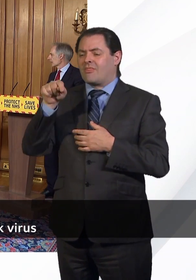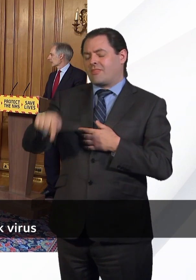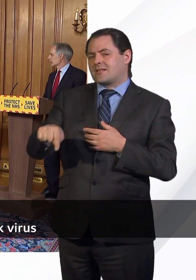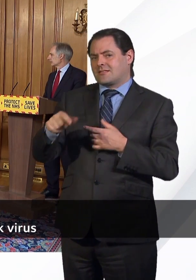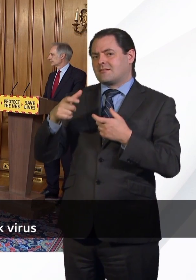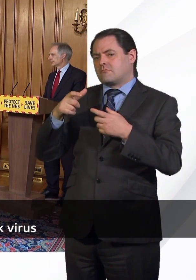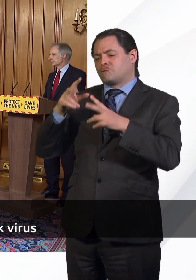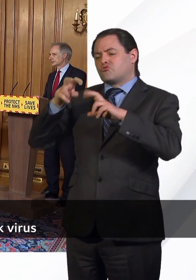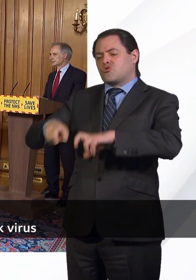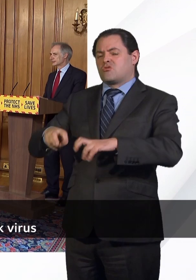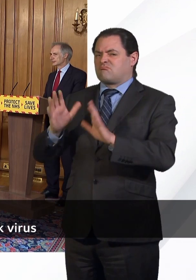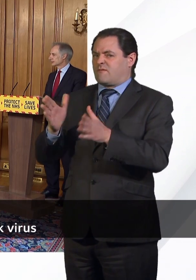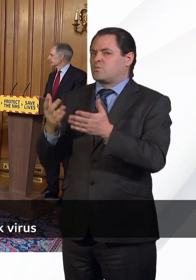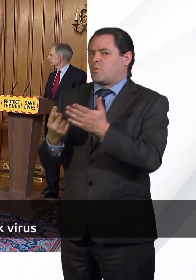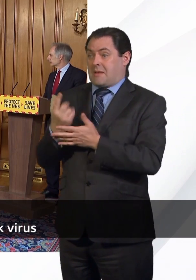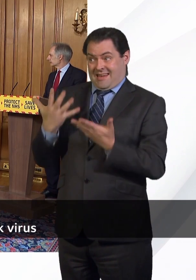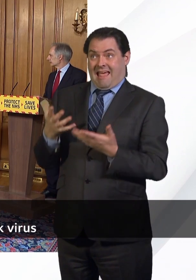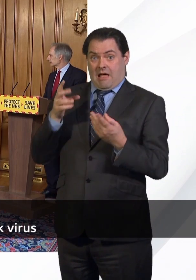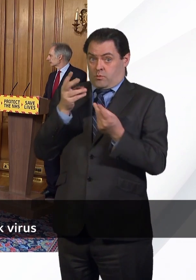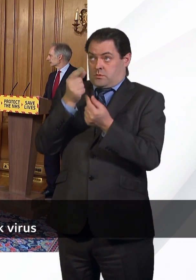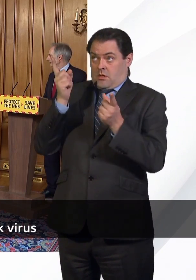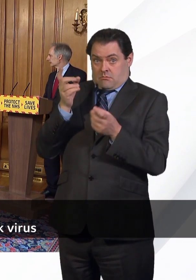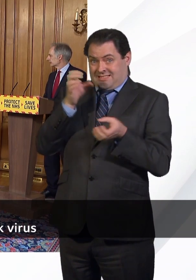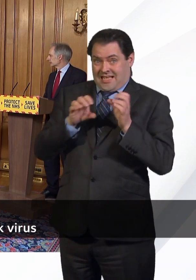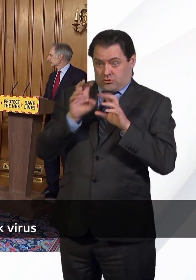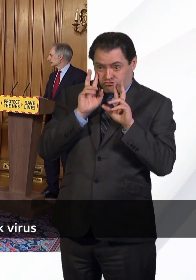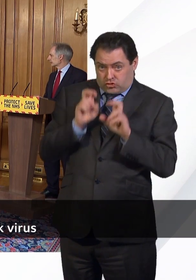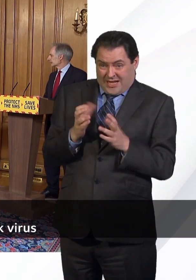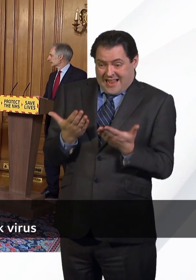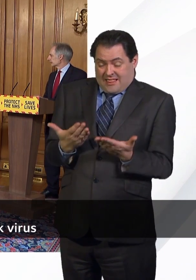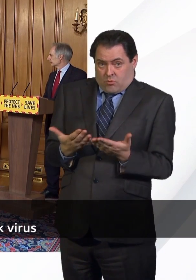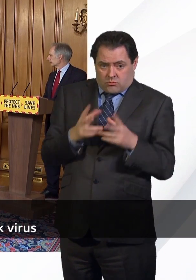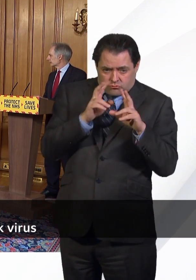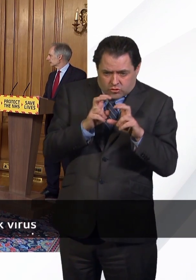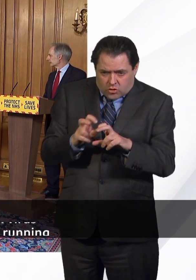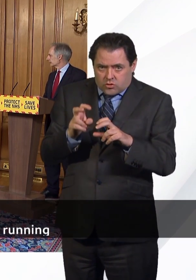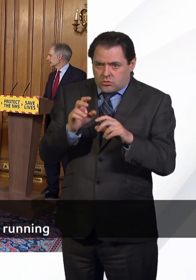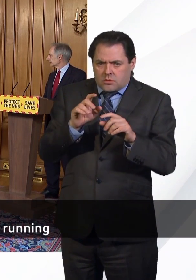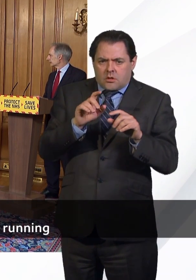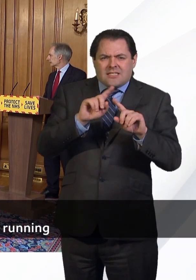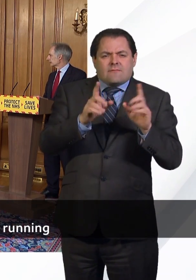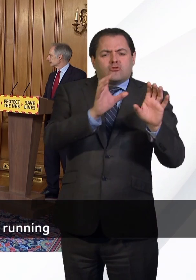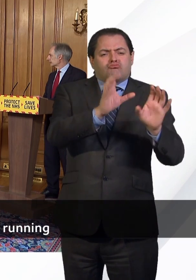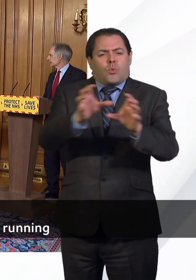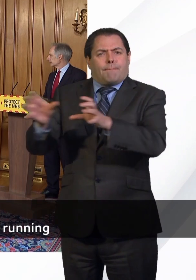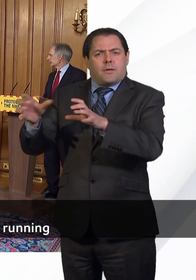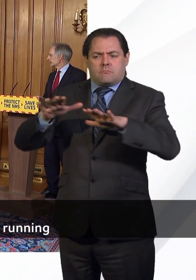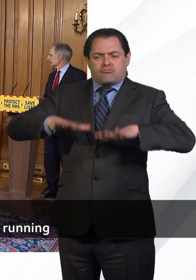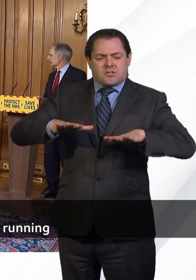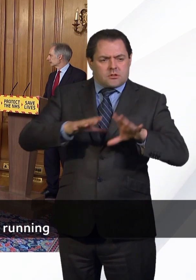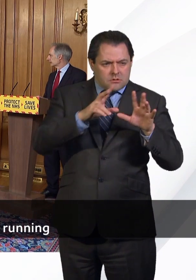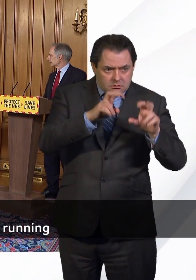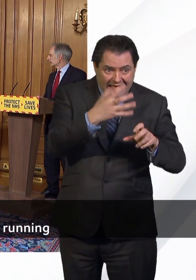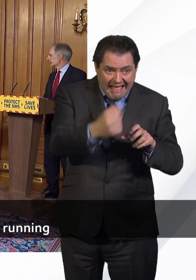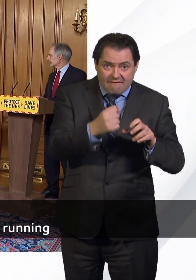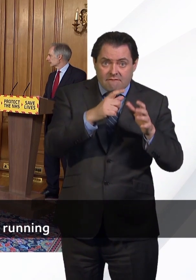now underway, multiple studies to look for antibodies in different populations in the UK, and indeed